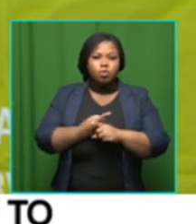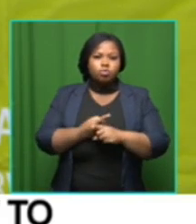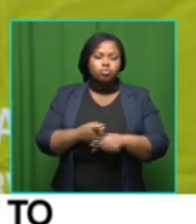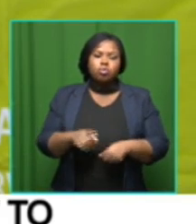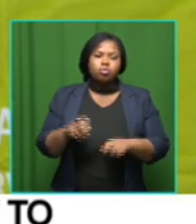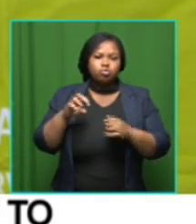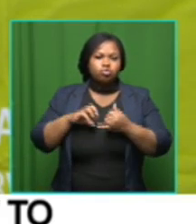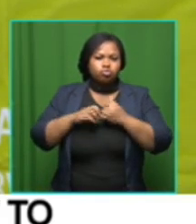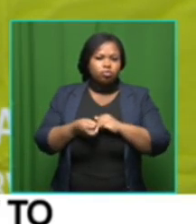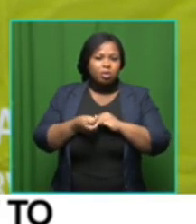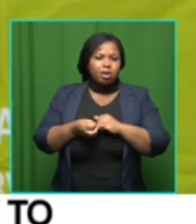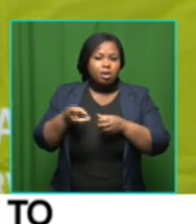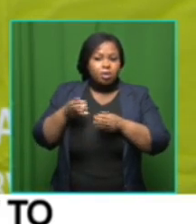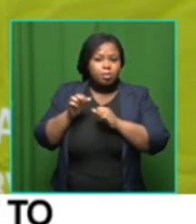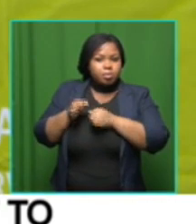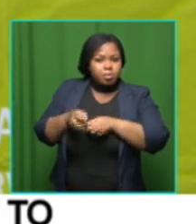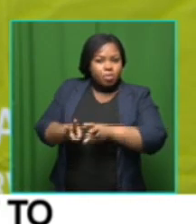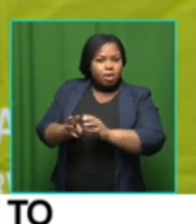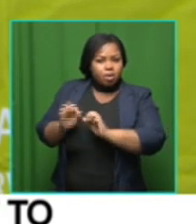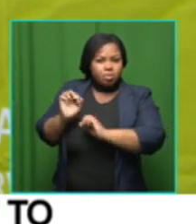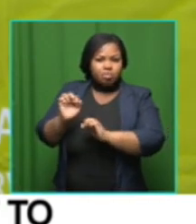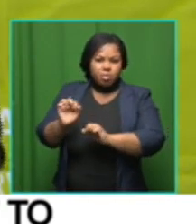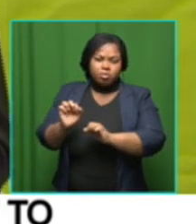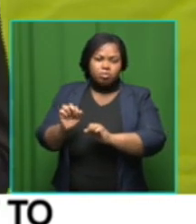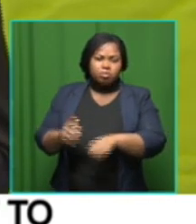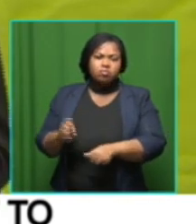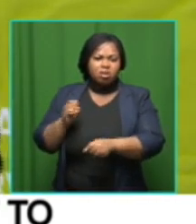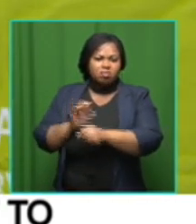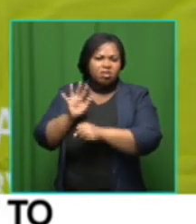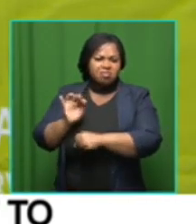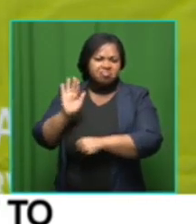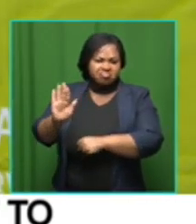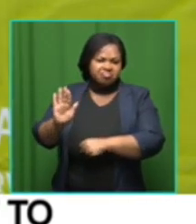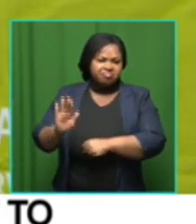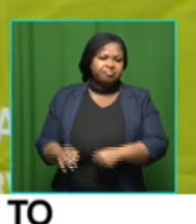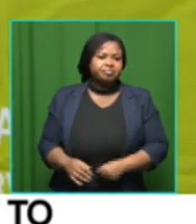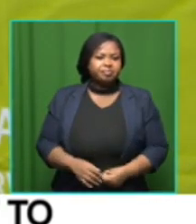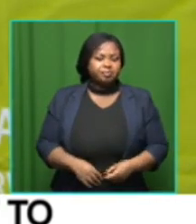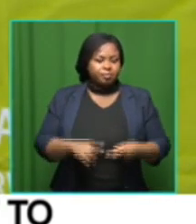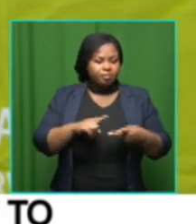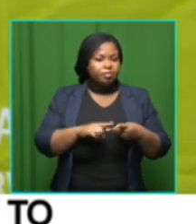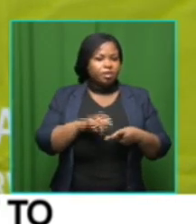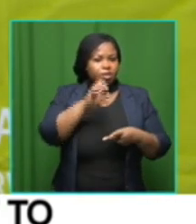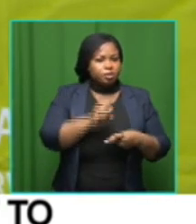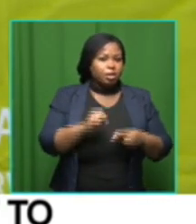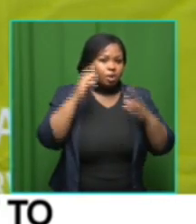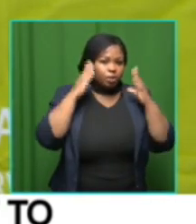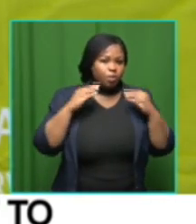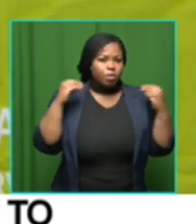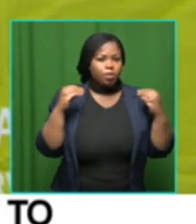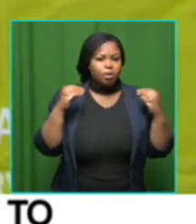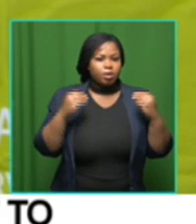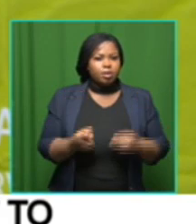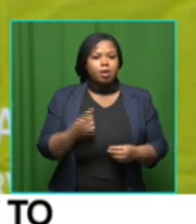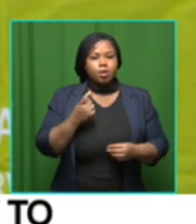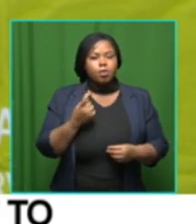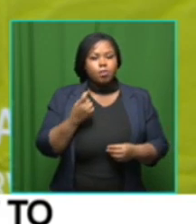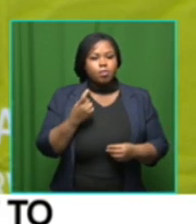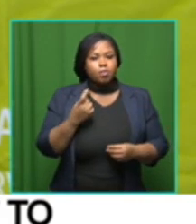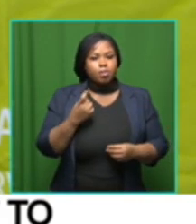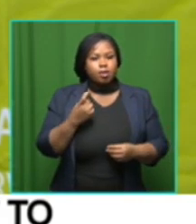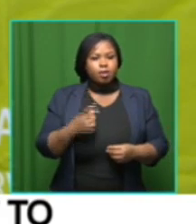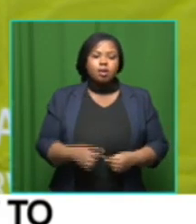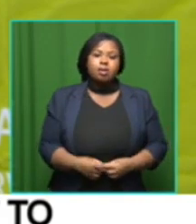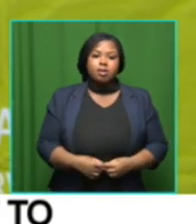issue of testing, and they say that it did make an impact. South Korea, one of the major attributes of